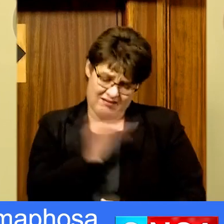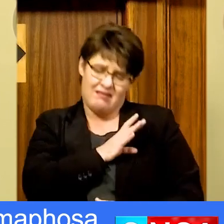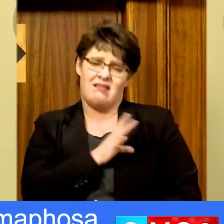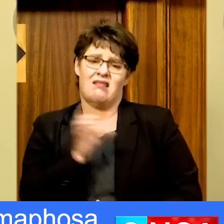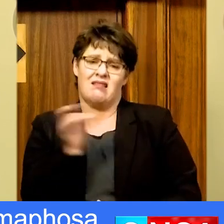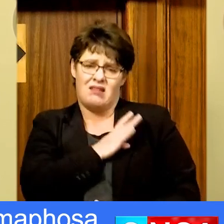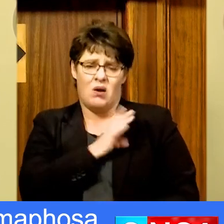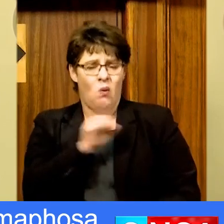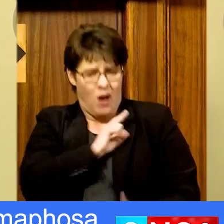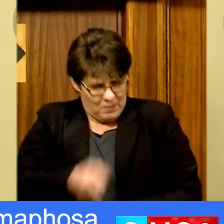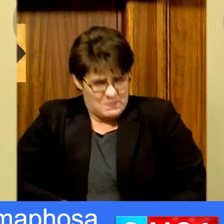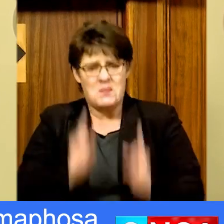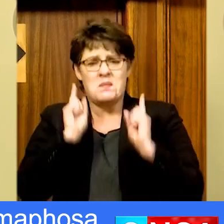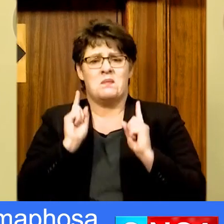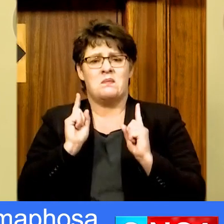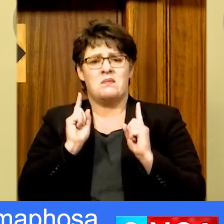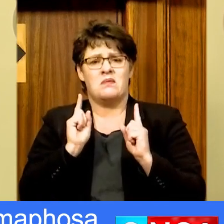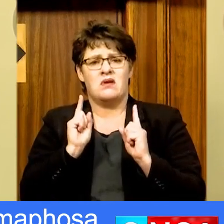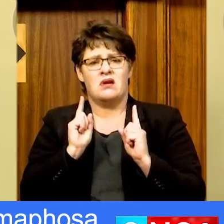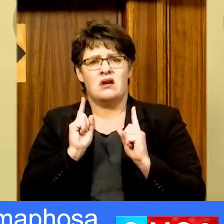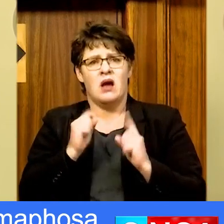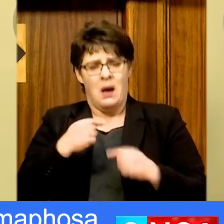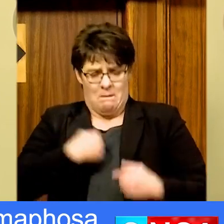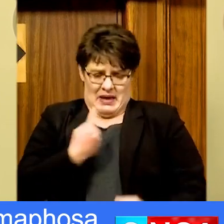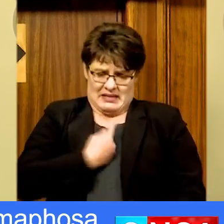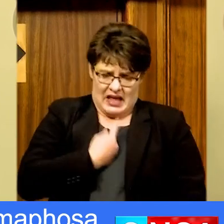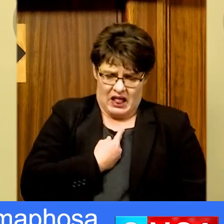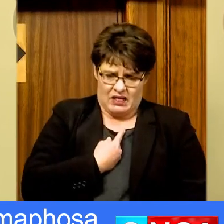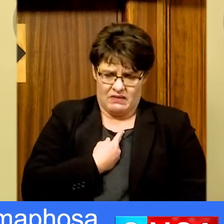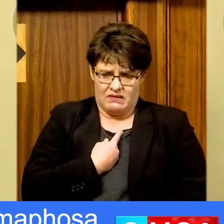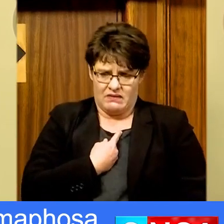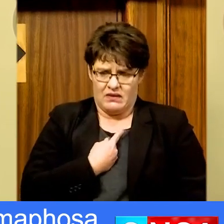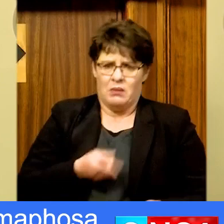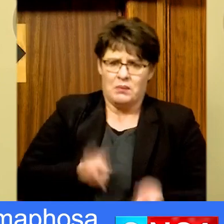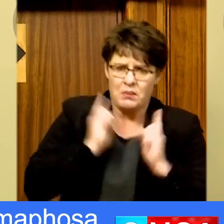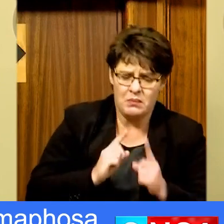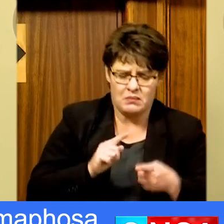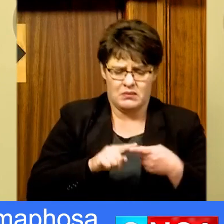This presents to ourselves and to our friends,